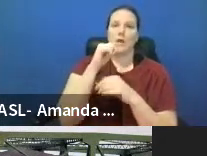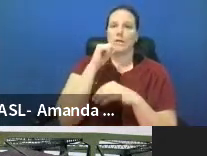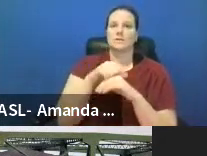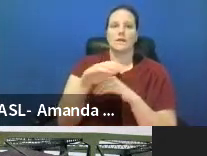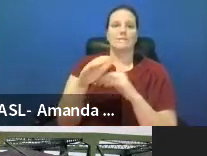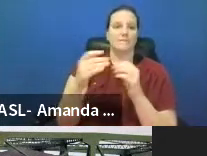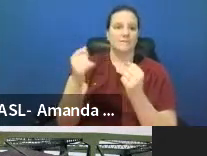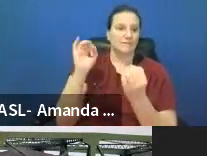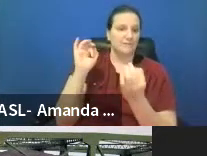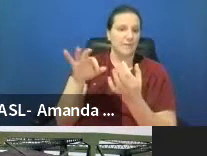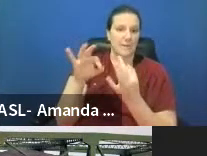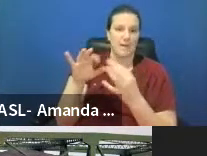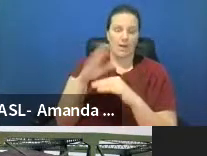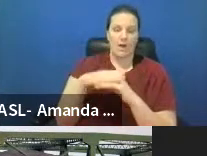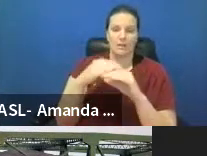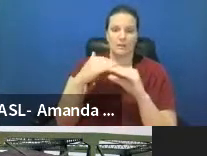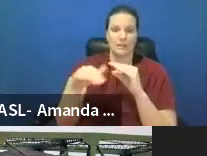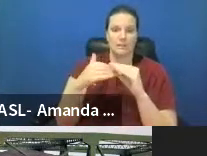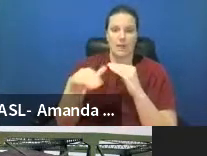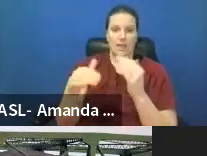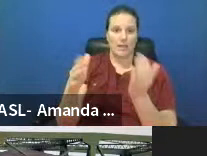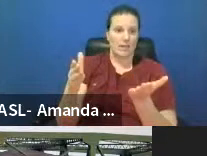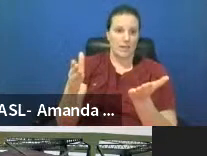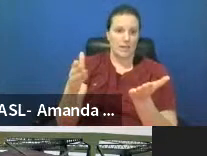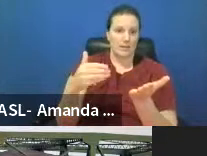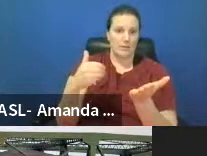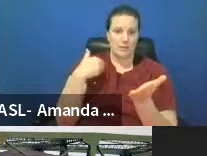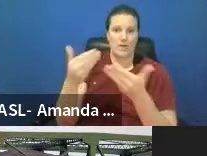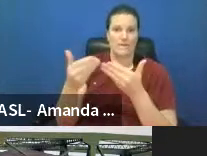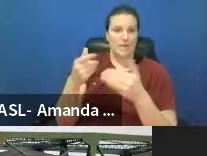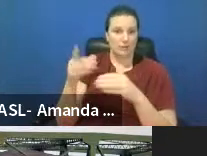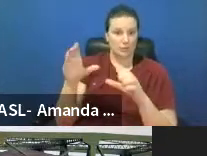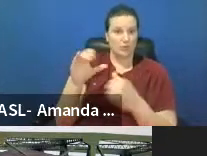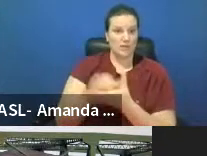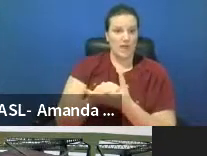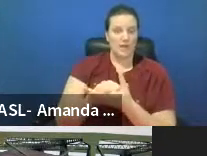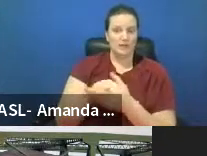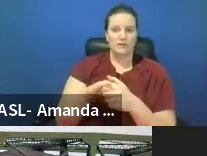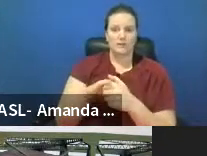feedback via email, which we would invite you to do so,